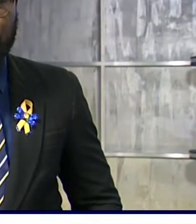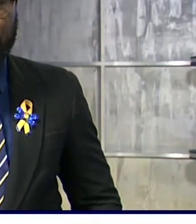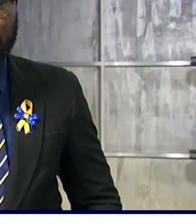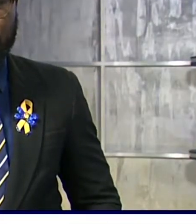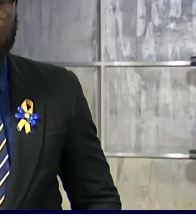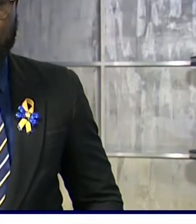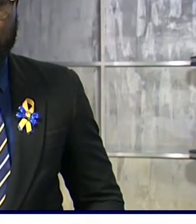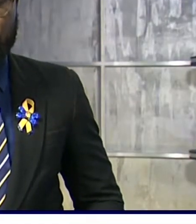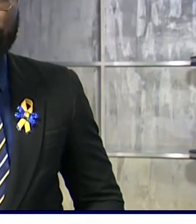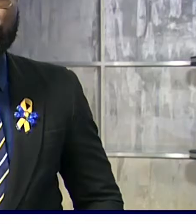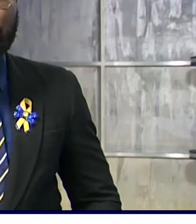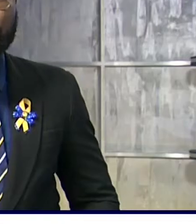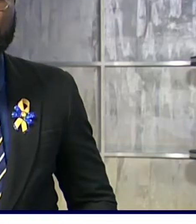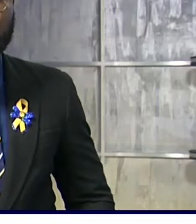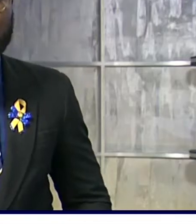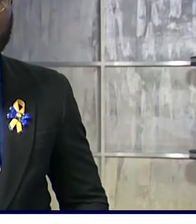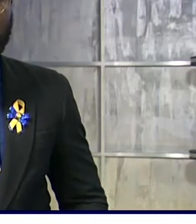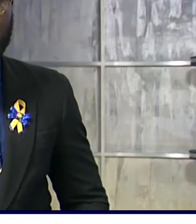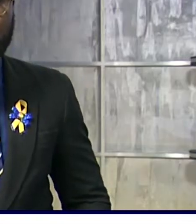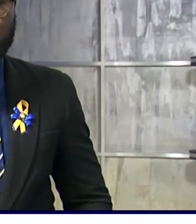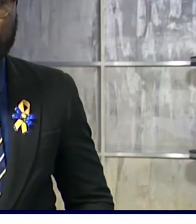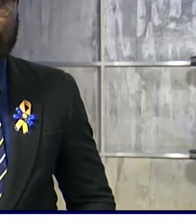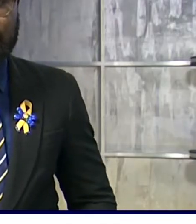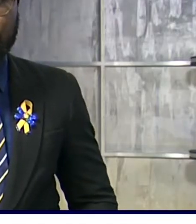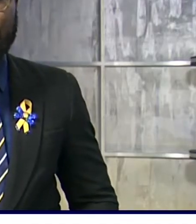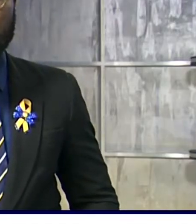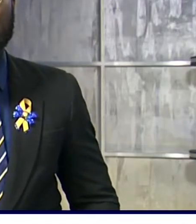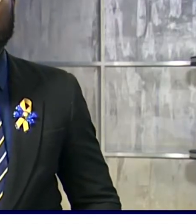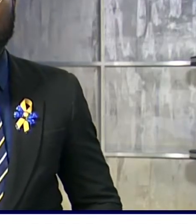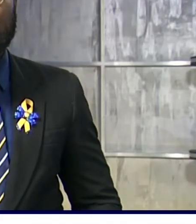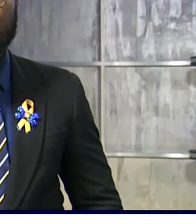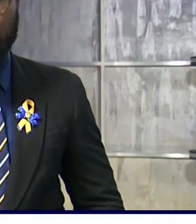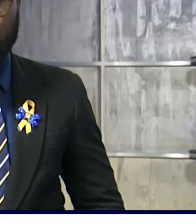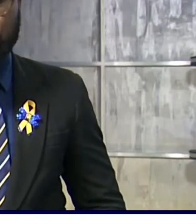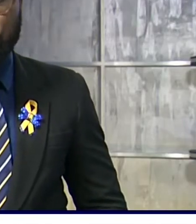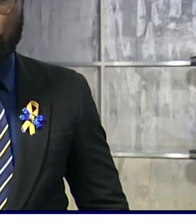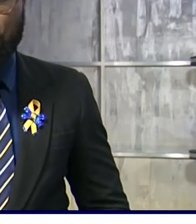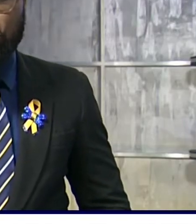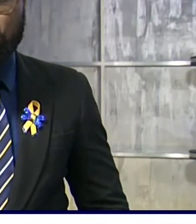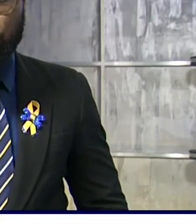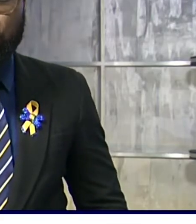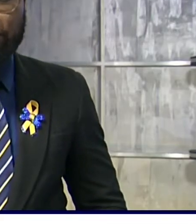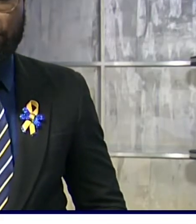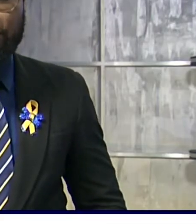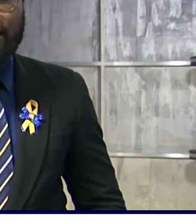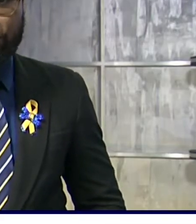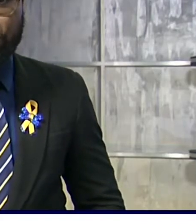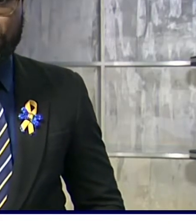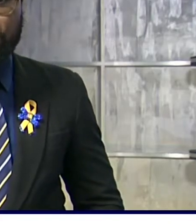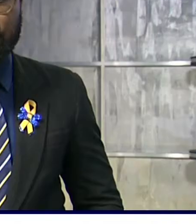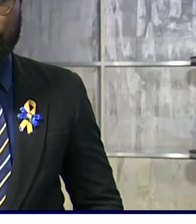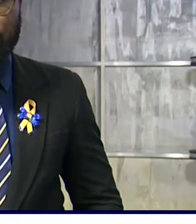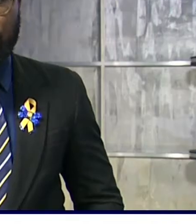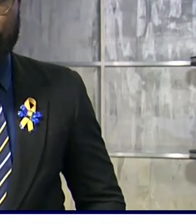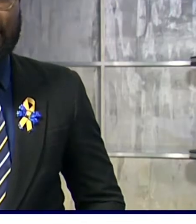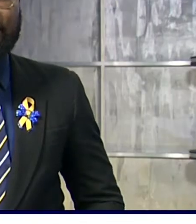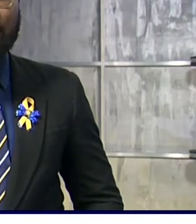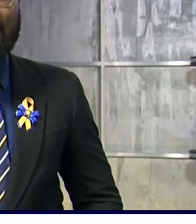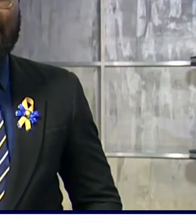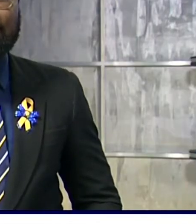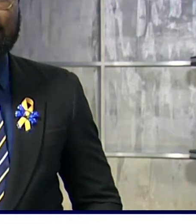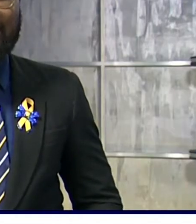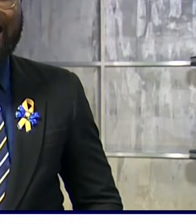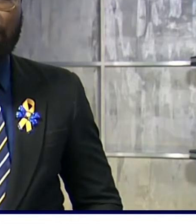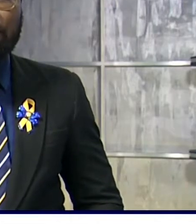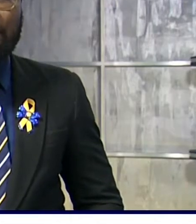Making headlines tonight, the Attorney General directs law enforcement to meet with education officials on school security issues. The